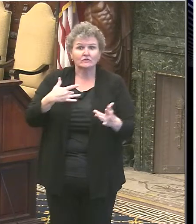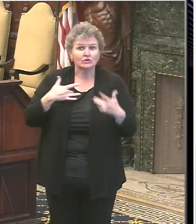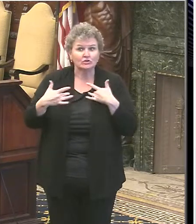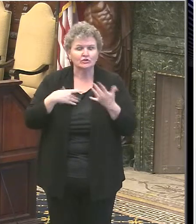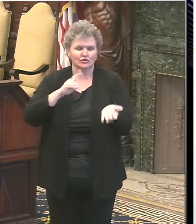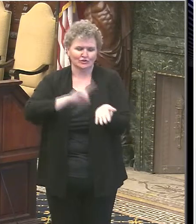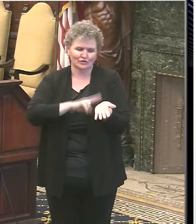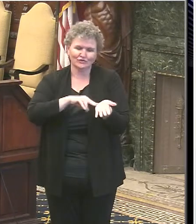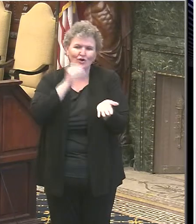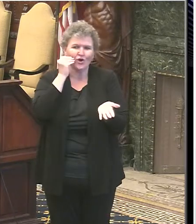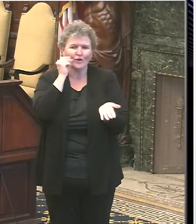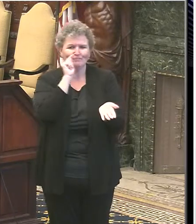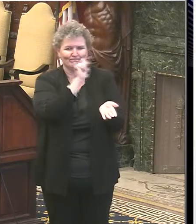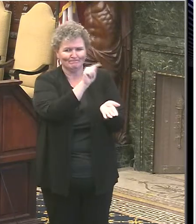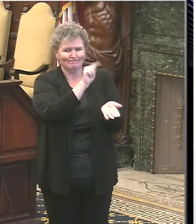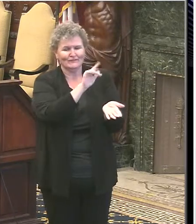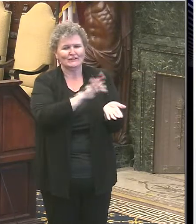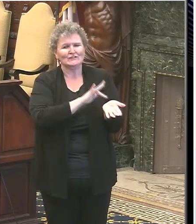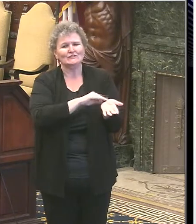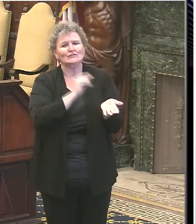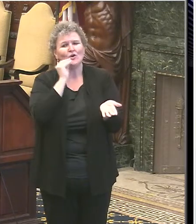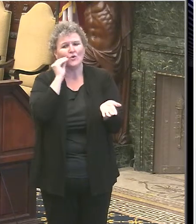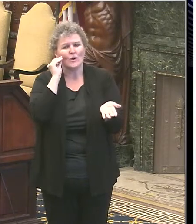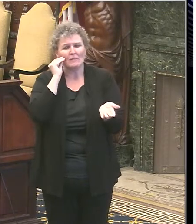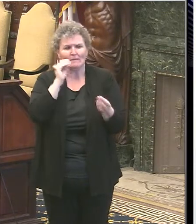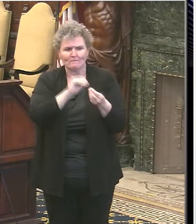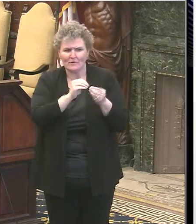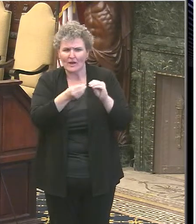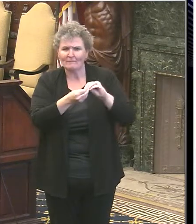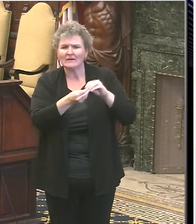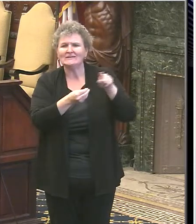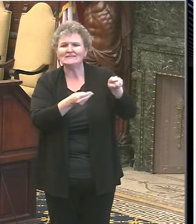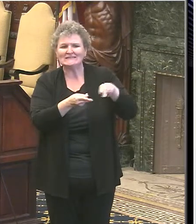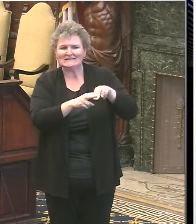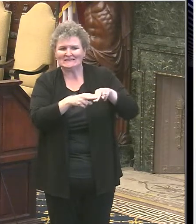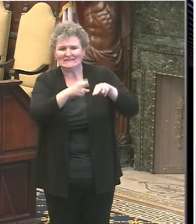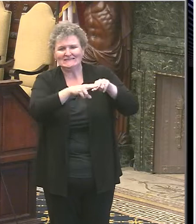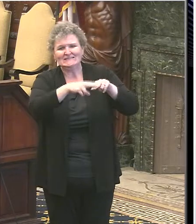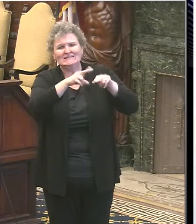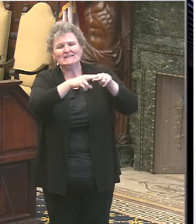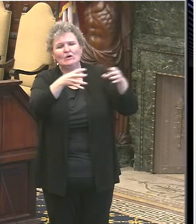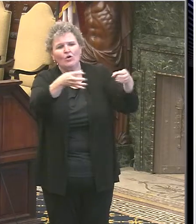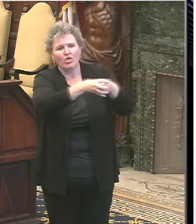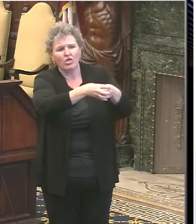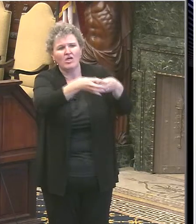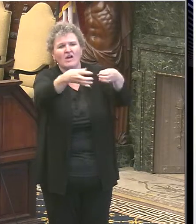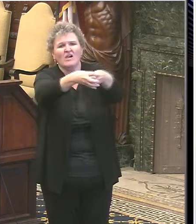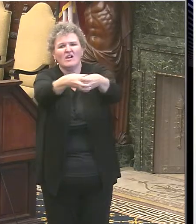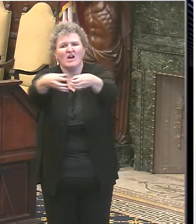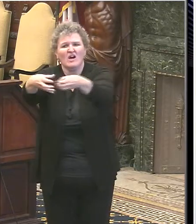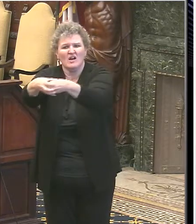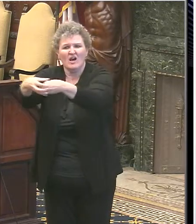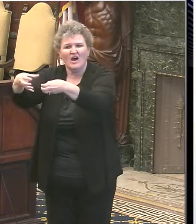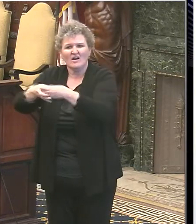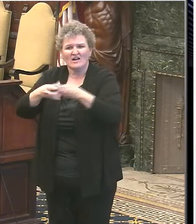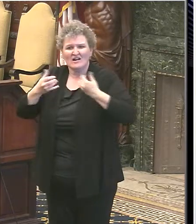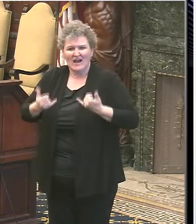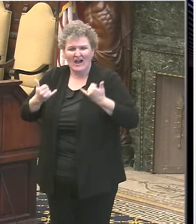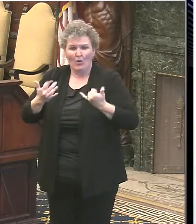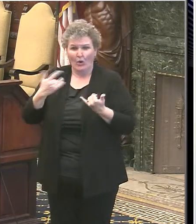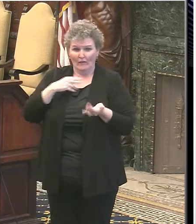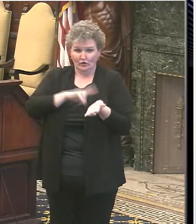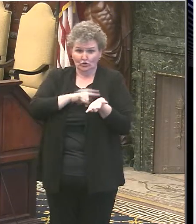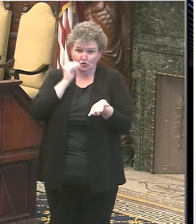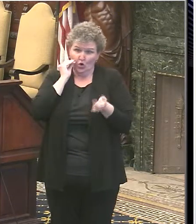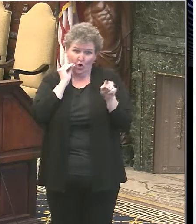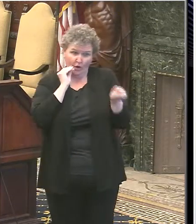homes. We are seeing more cases and more clusters in our nursing homes right now. That's particularly worrisome to us. In nursing homes, there were, for